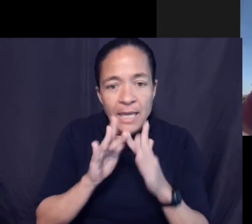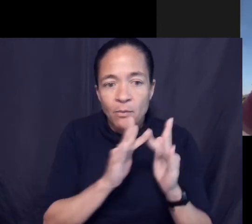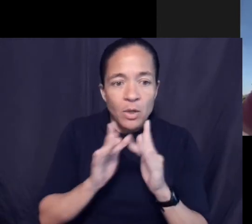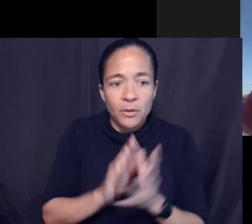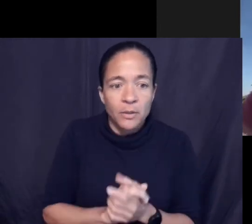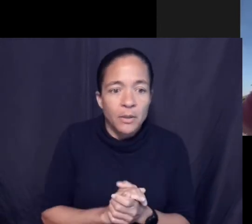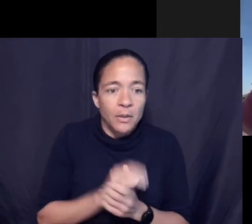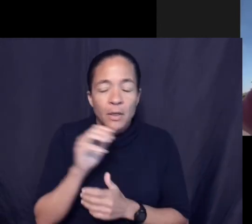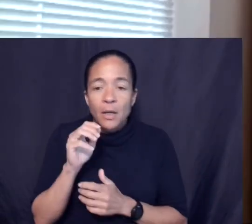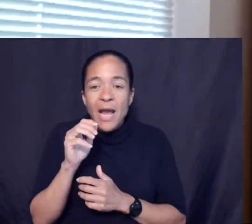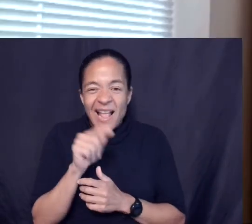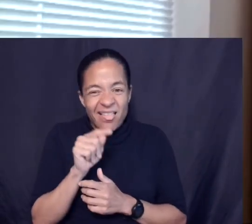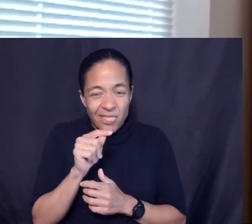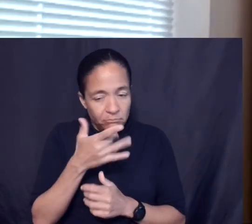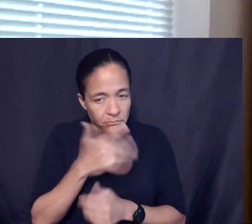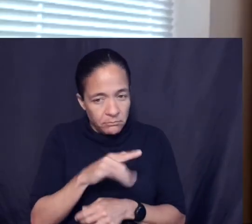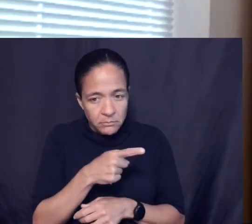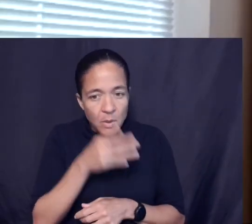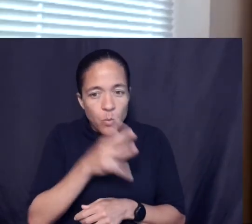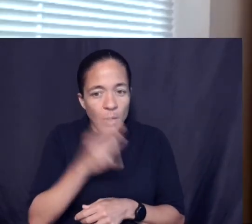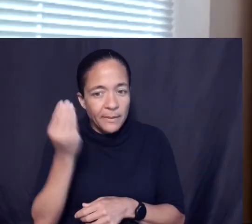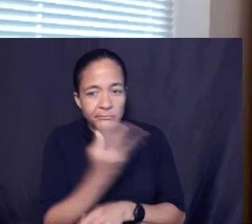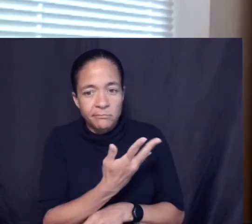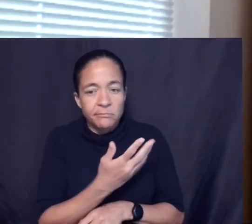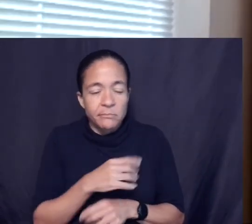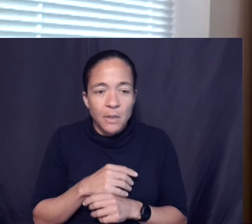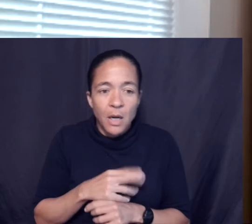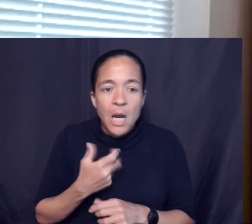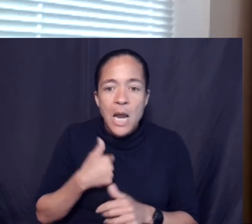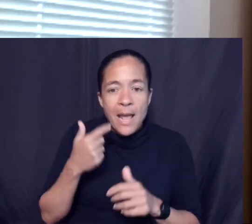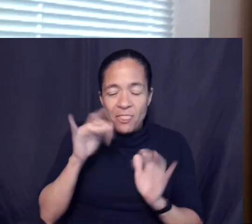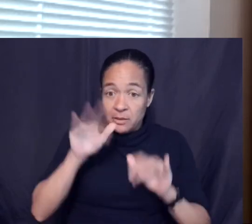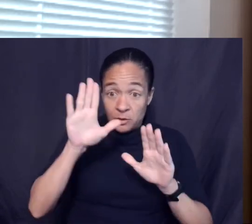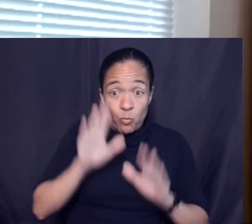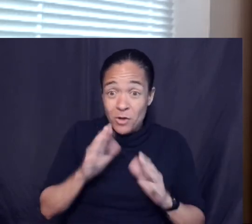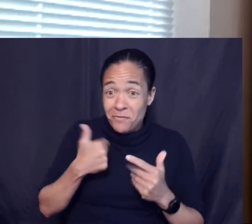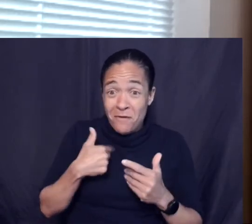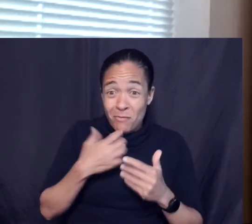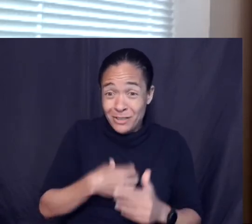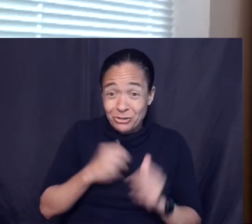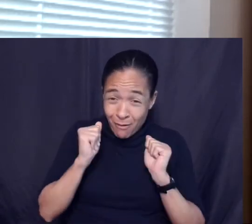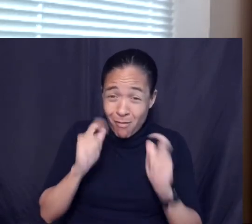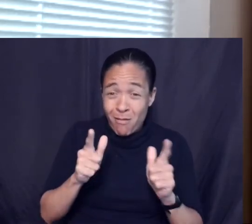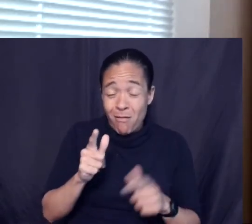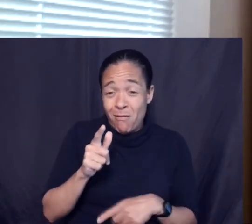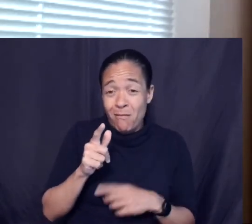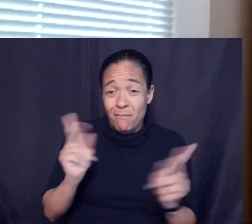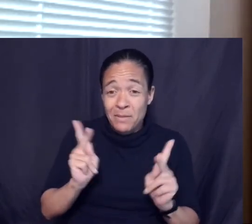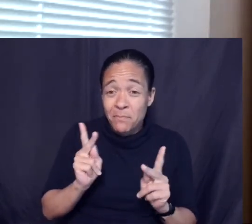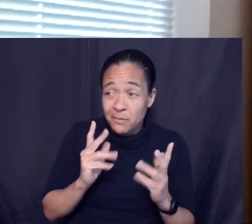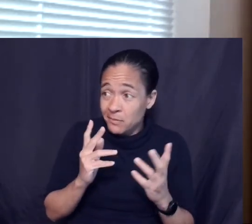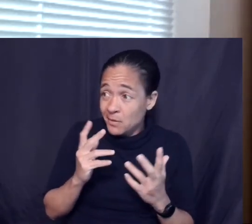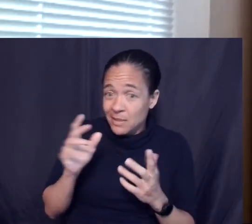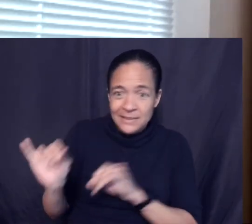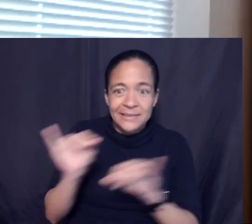gift that woman gave you, telling you that right away. That's so wonderful. I wish that all people would get that message when they get